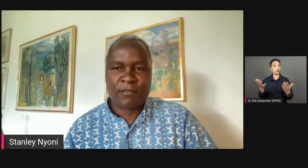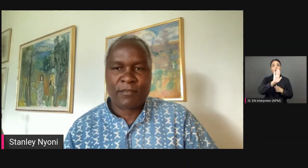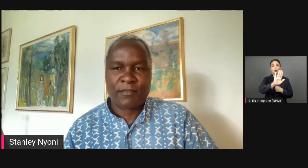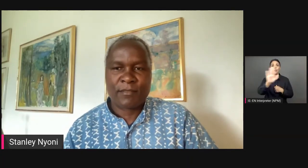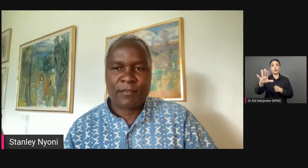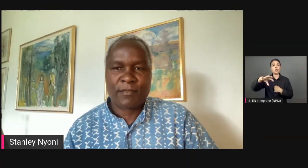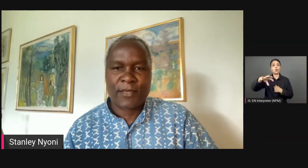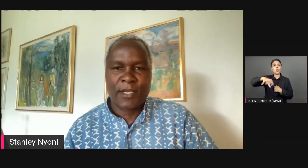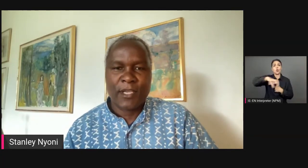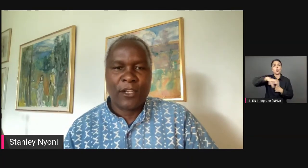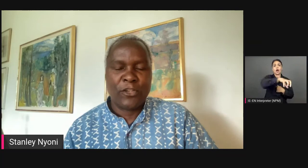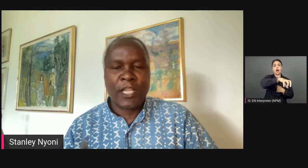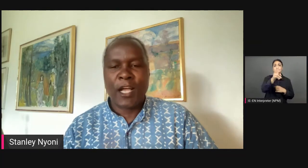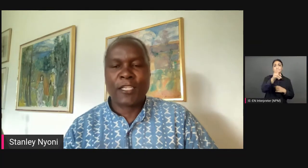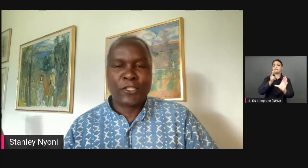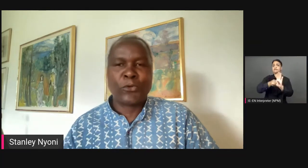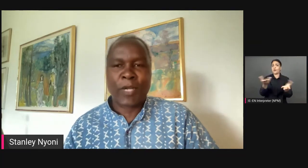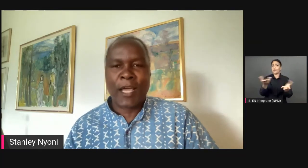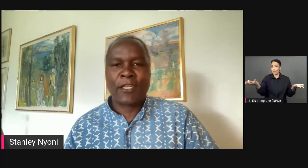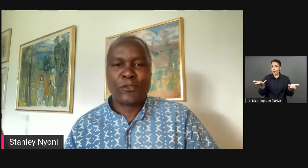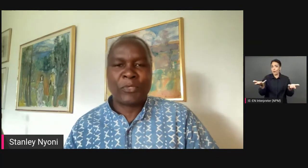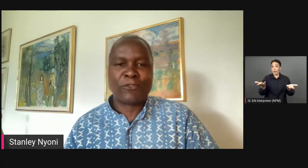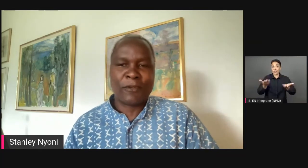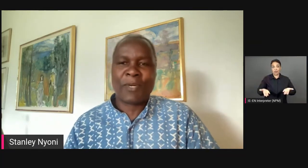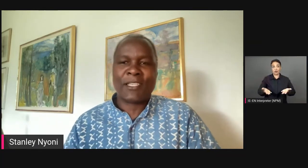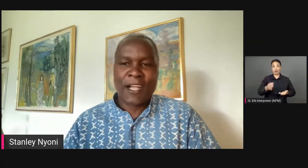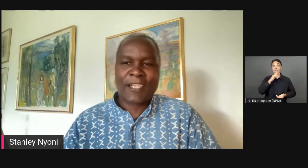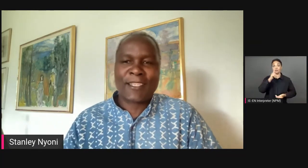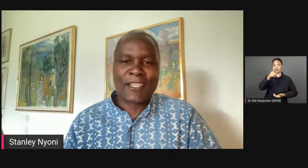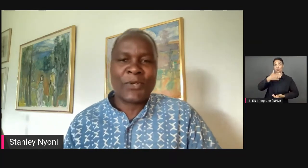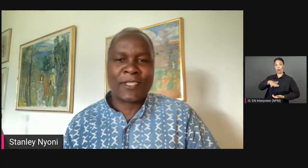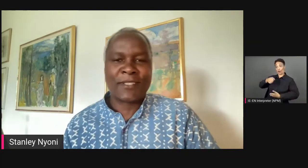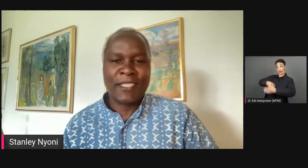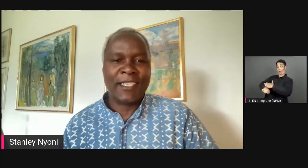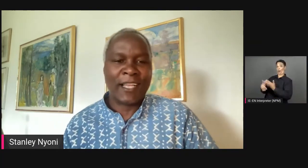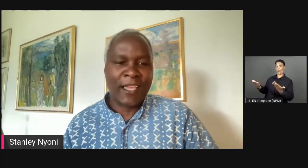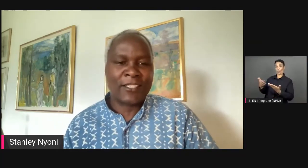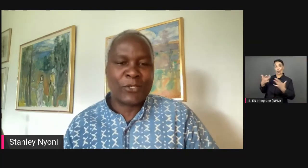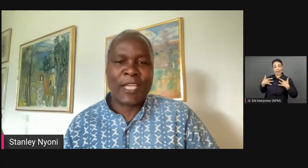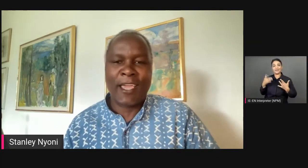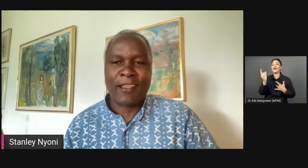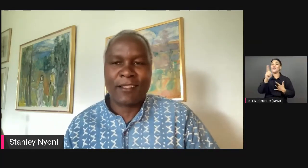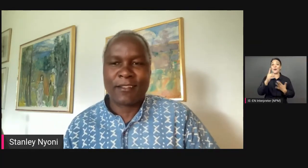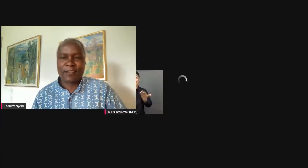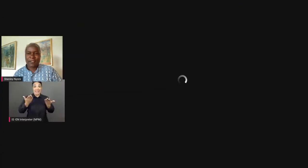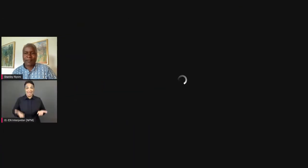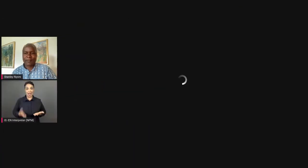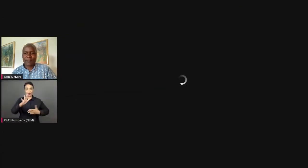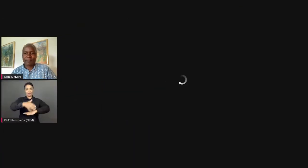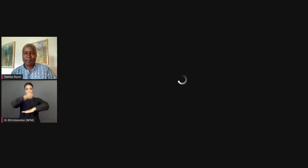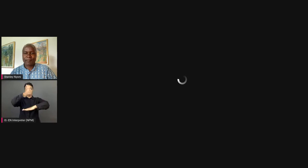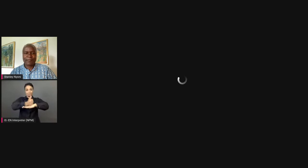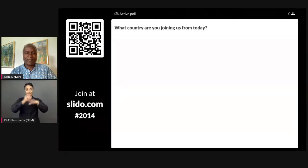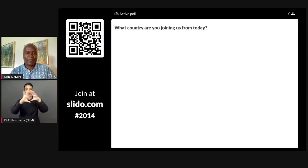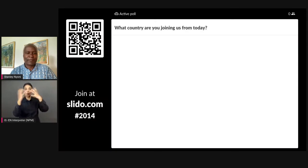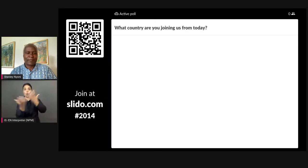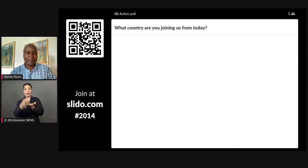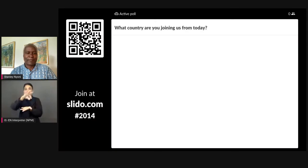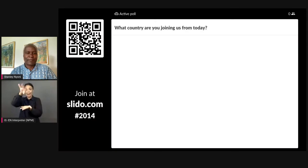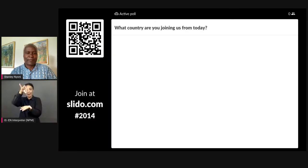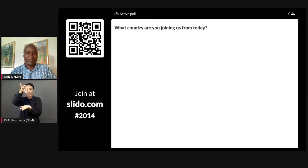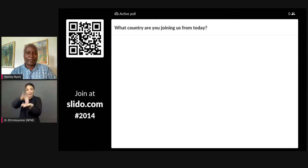from? Not the country you would like to be from, but the country that you are sitting at today.